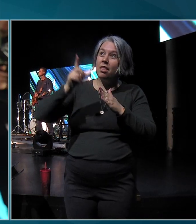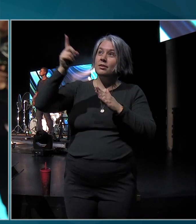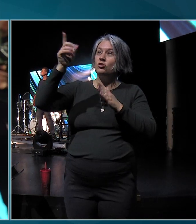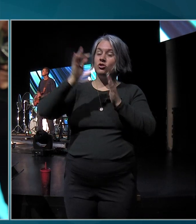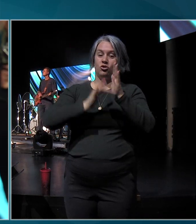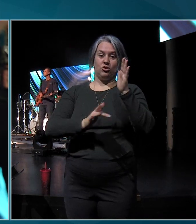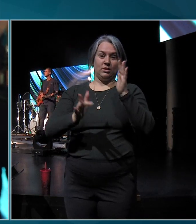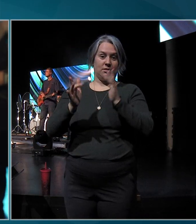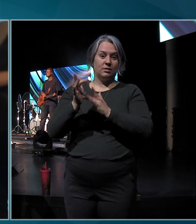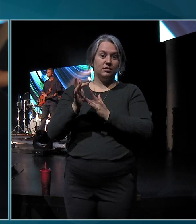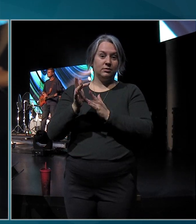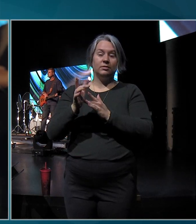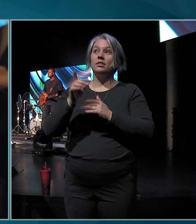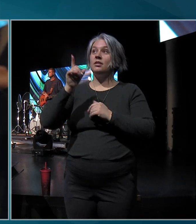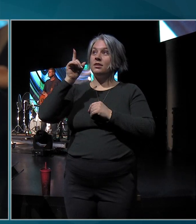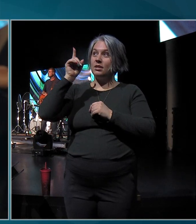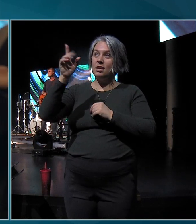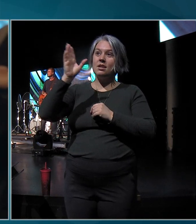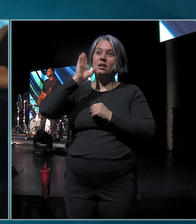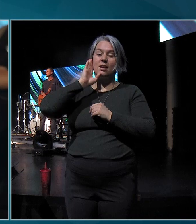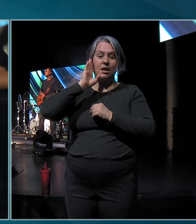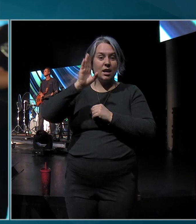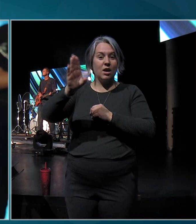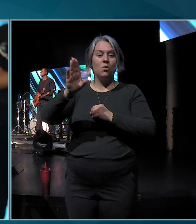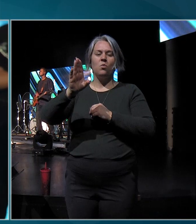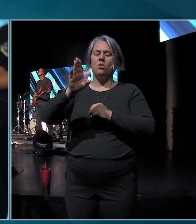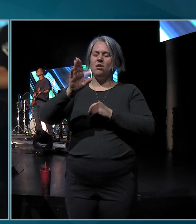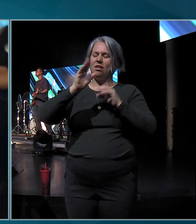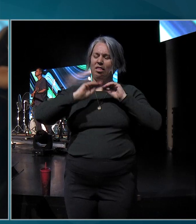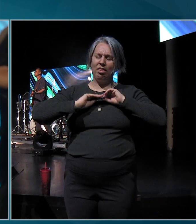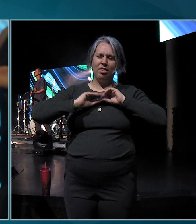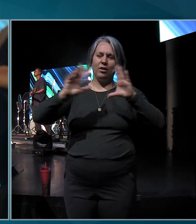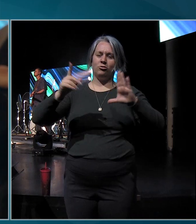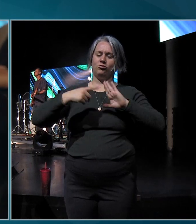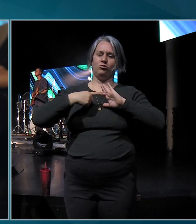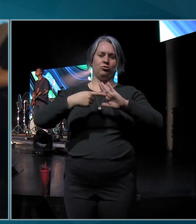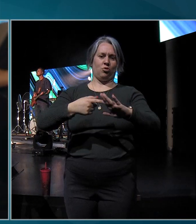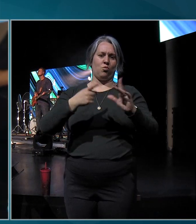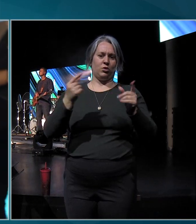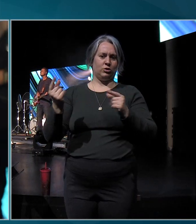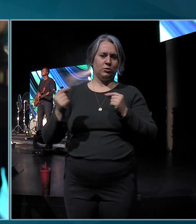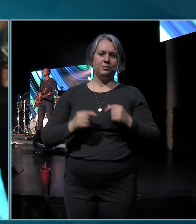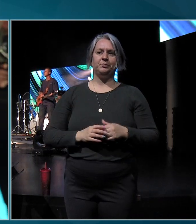Jesus, and he will make your path straight.